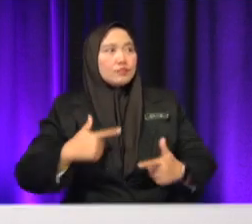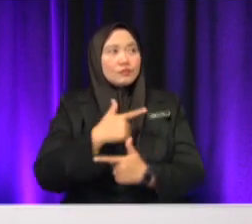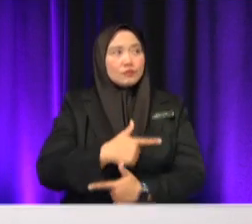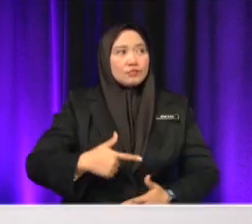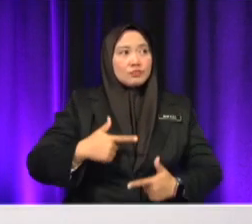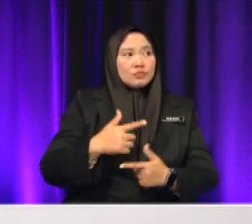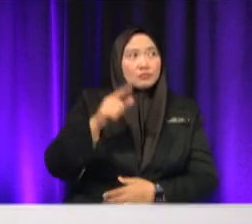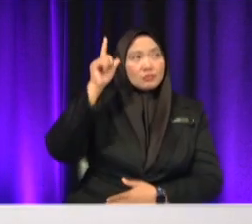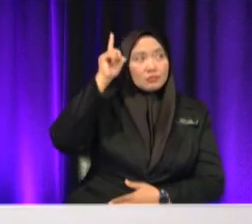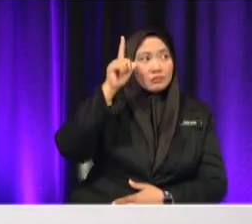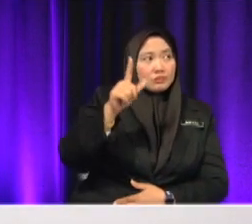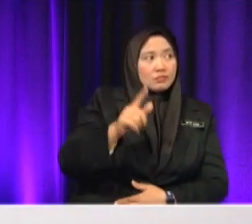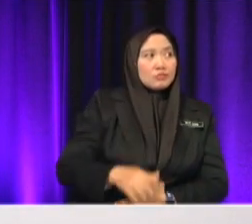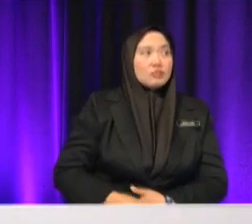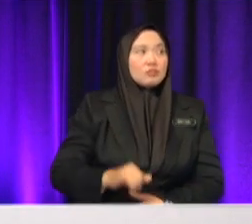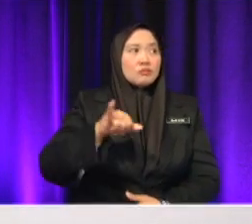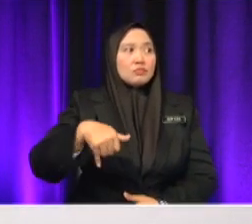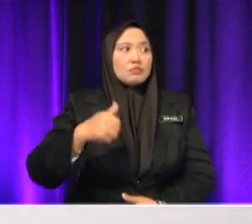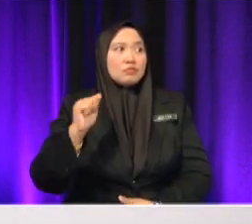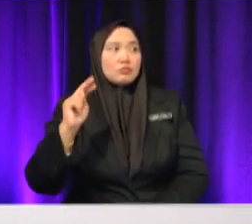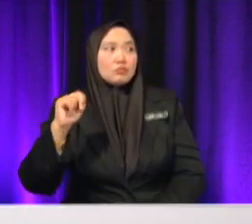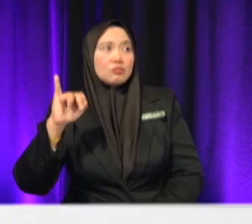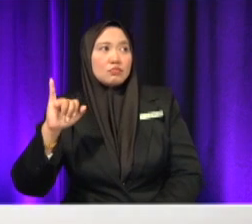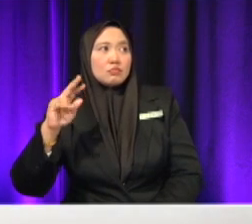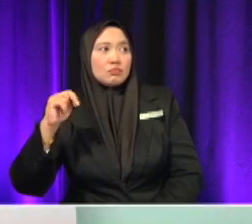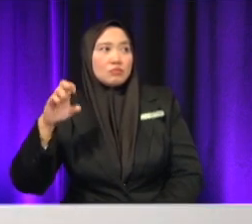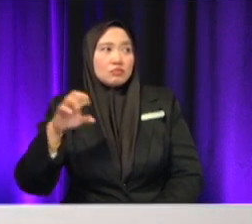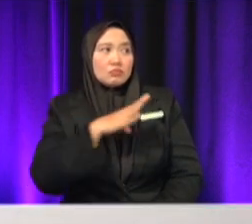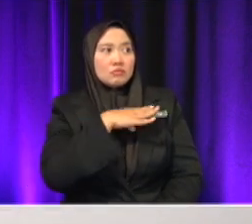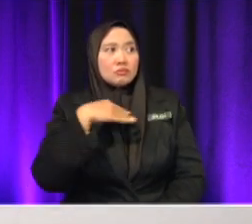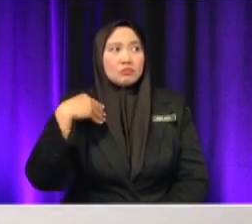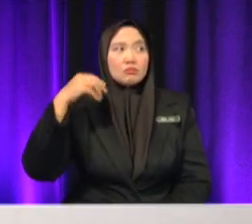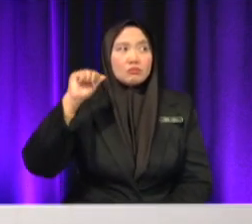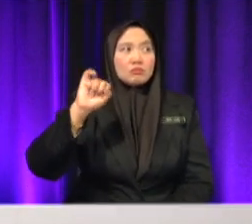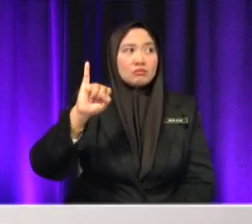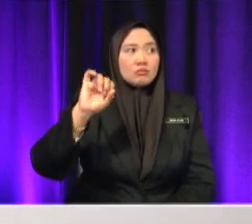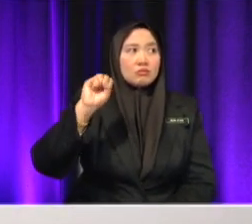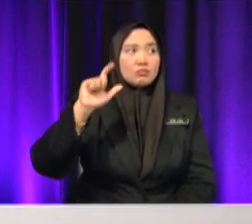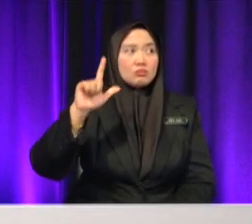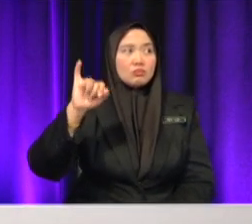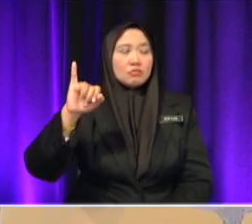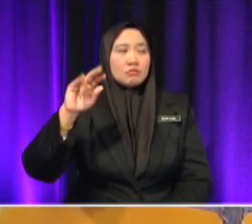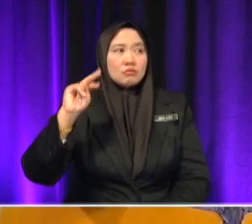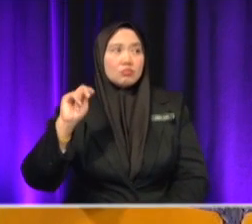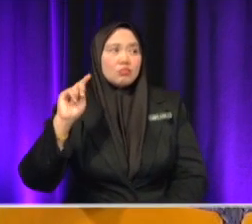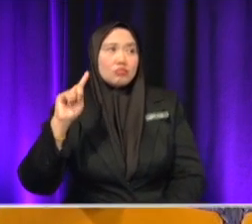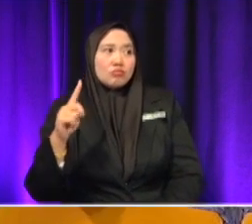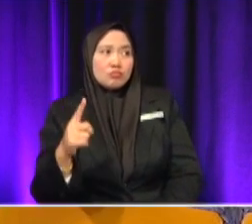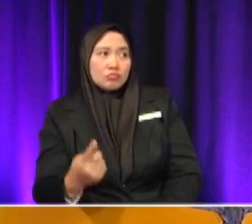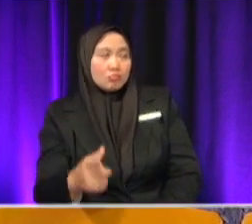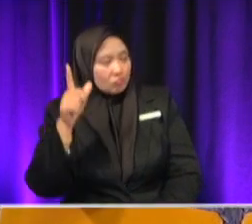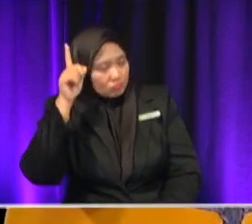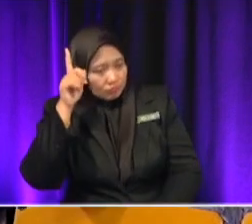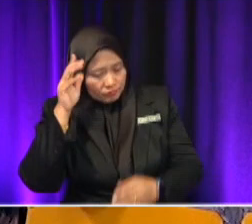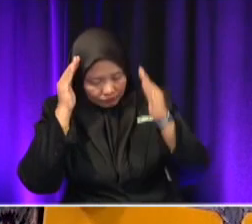with nature and wildlife. Okay. So yeah, that could be the answer, but we should also